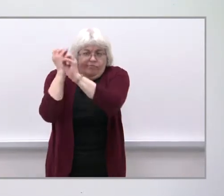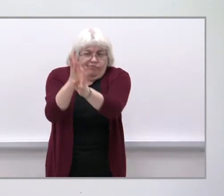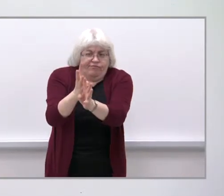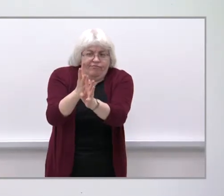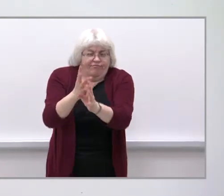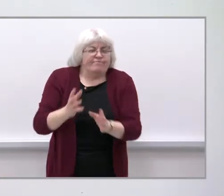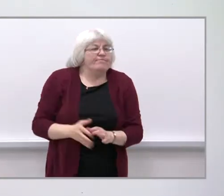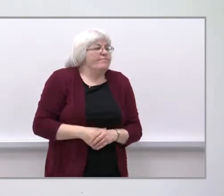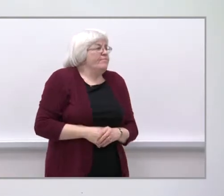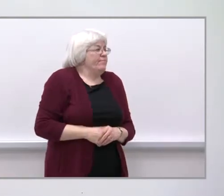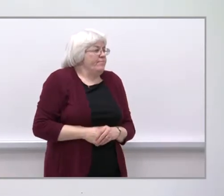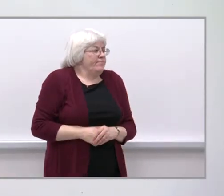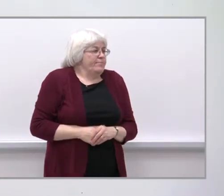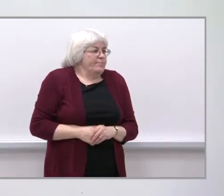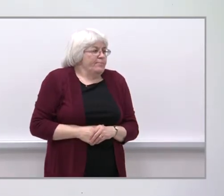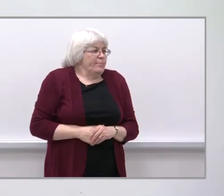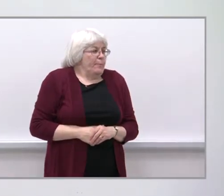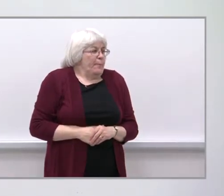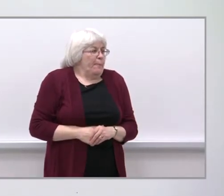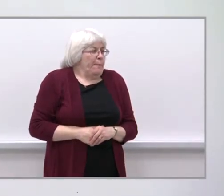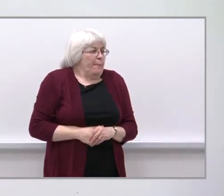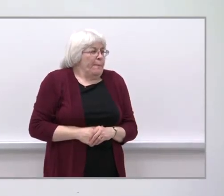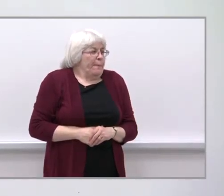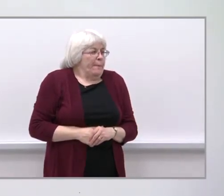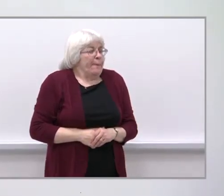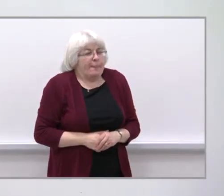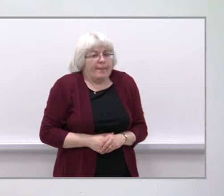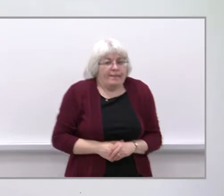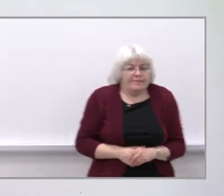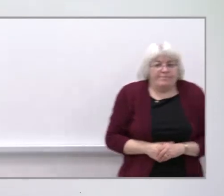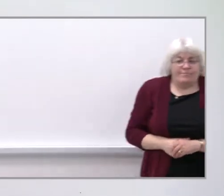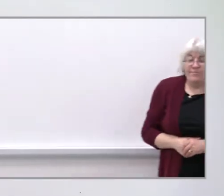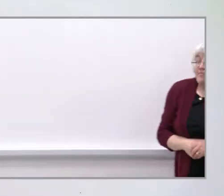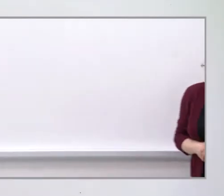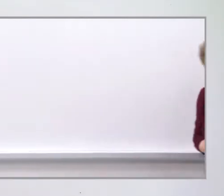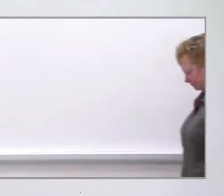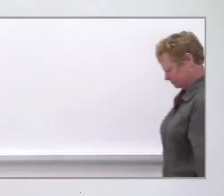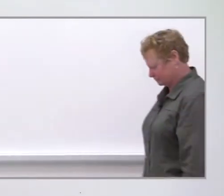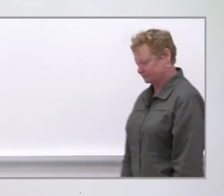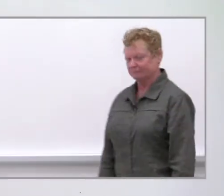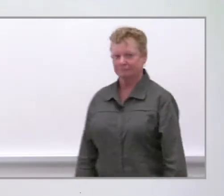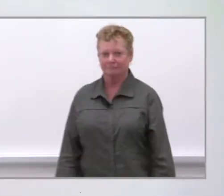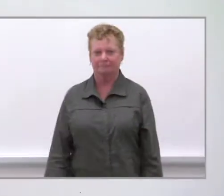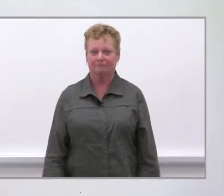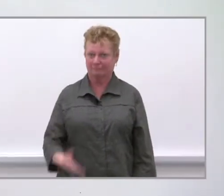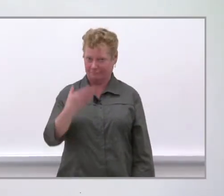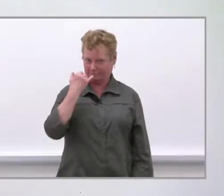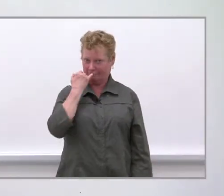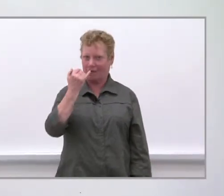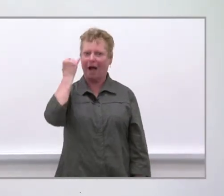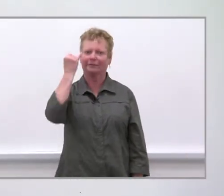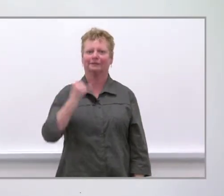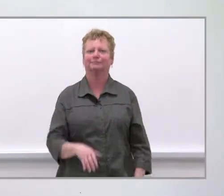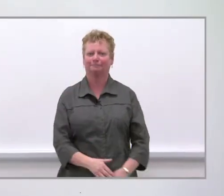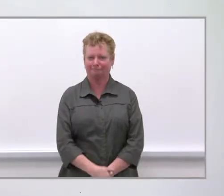I'm sure you will find that a lot of deaf people would bring their complaints to them. Yep, that's a good idea. That's a good idea.